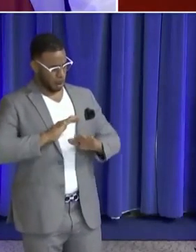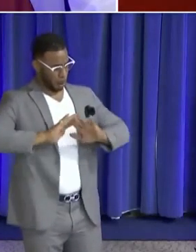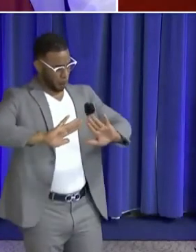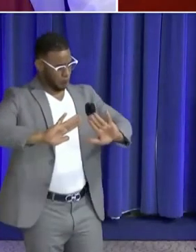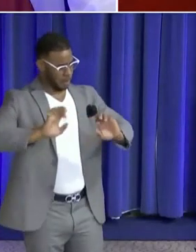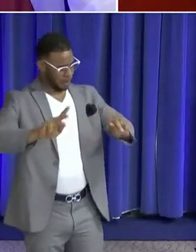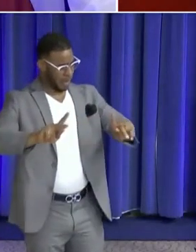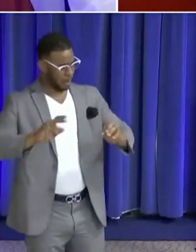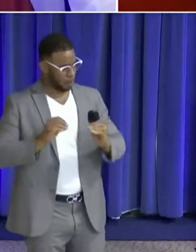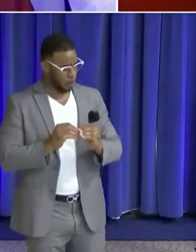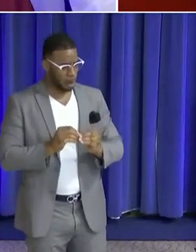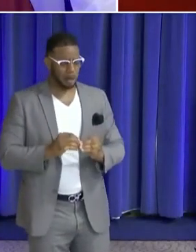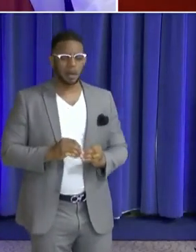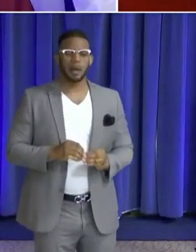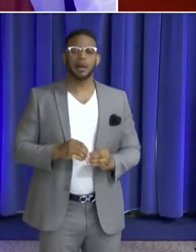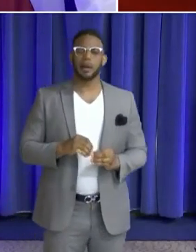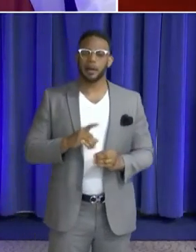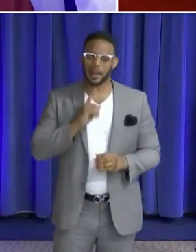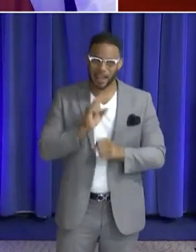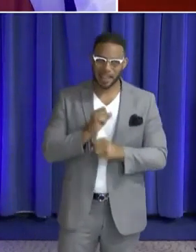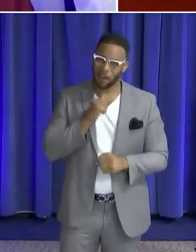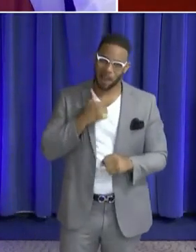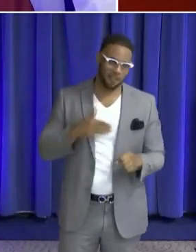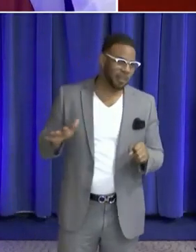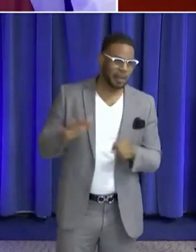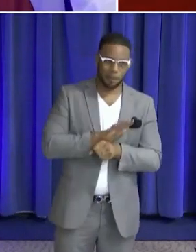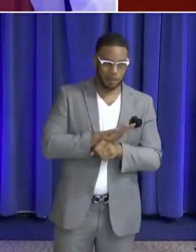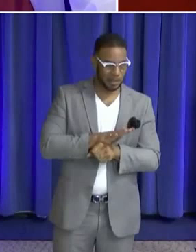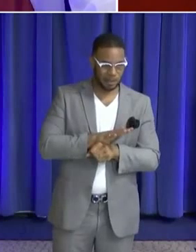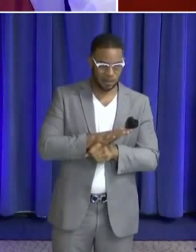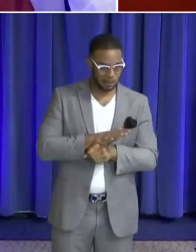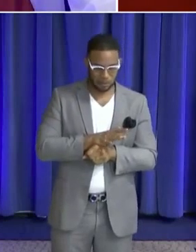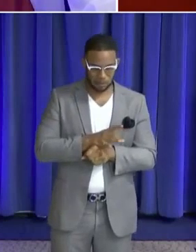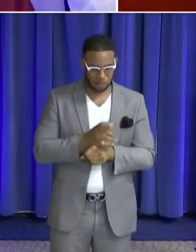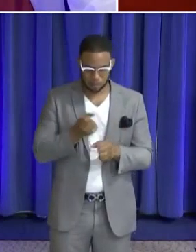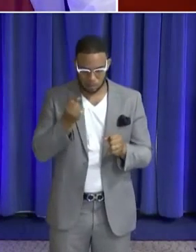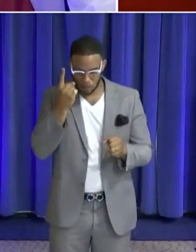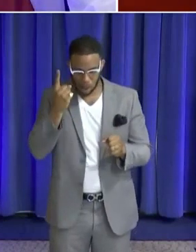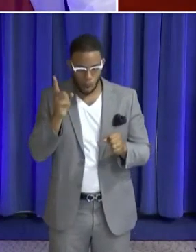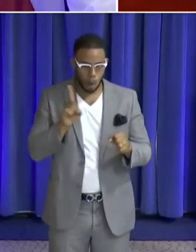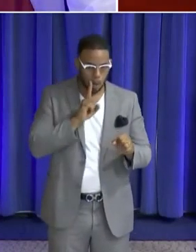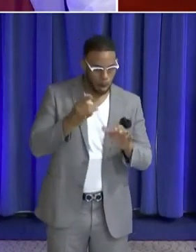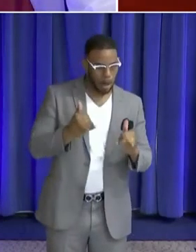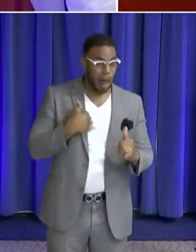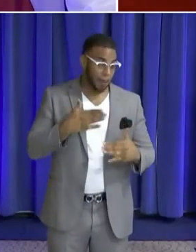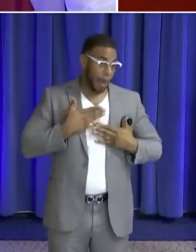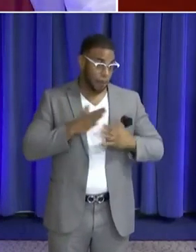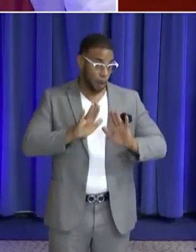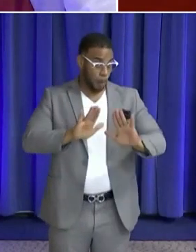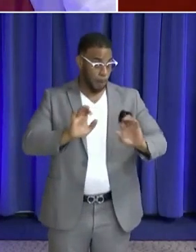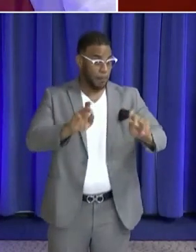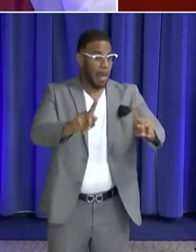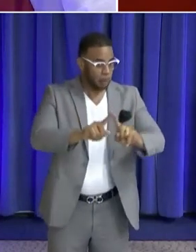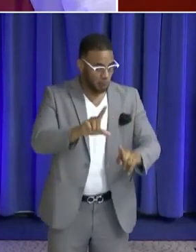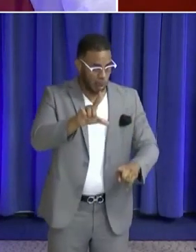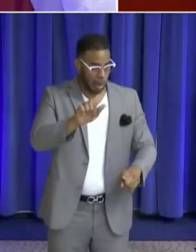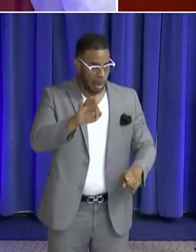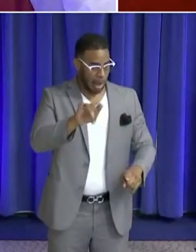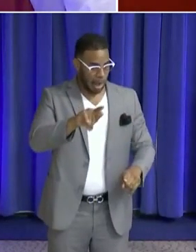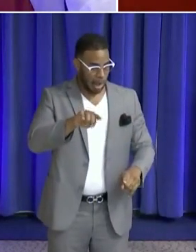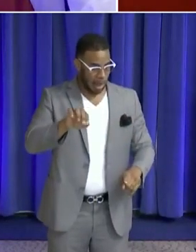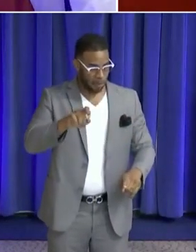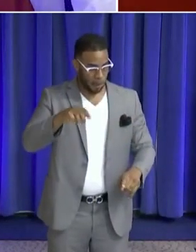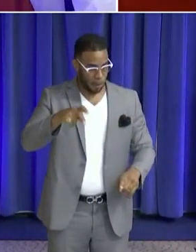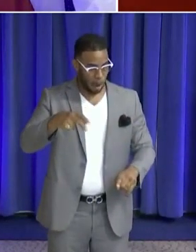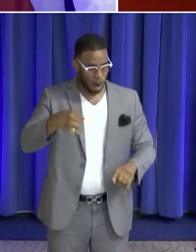further? I don't have a complete download on that. I'm happy that they're pushed back to Lafayette Park, and I'll